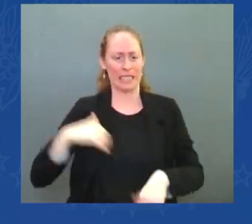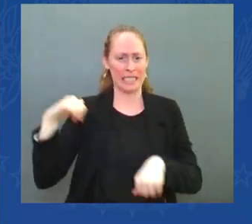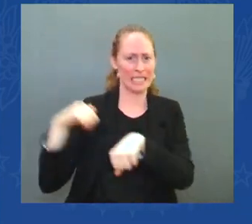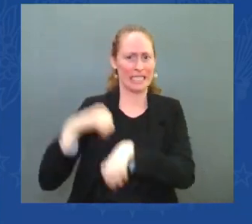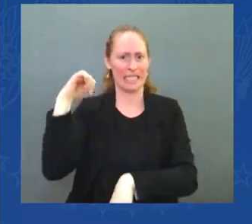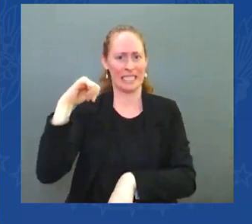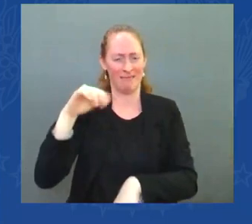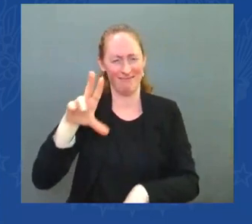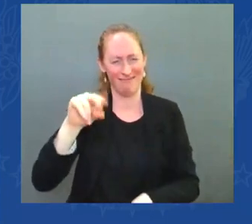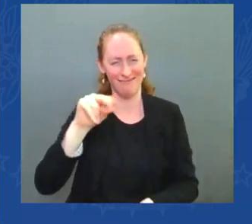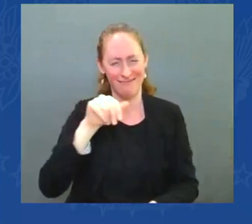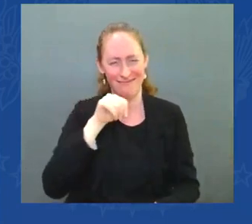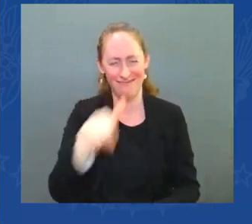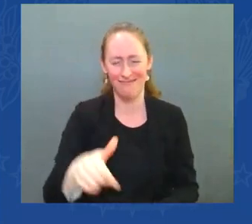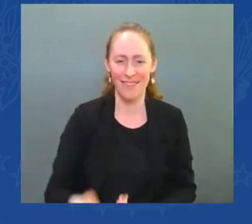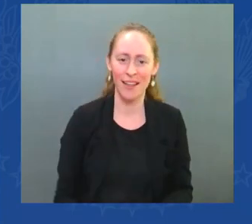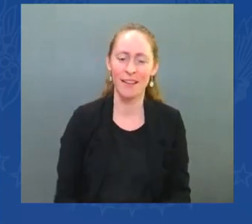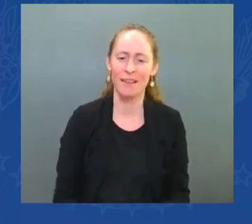It's a weapon of war.